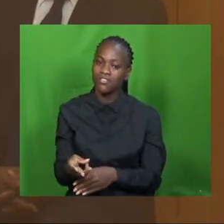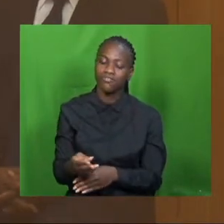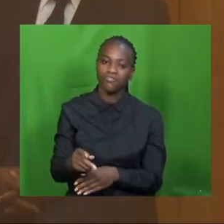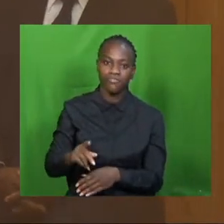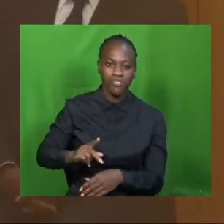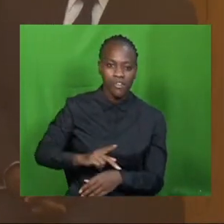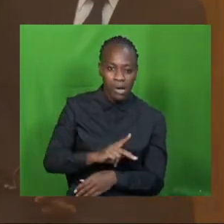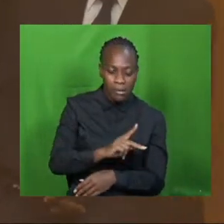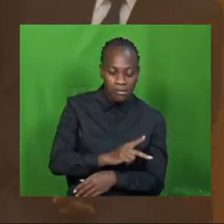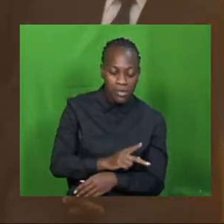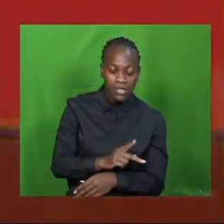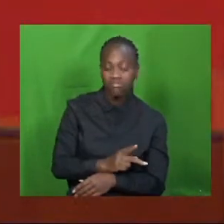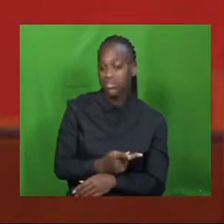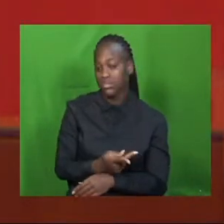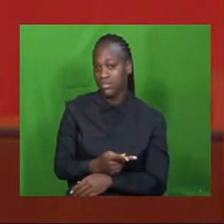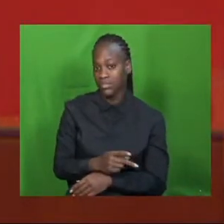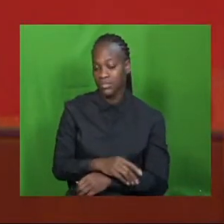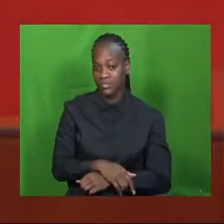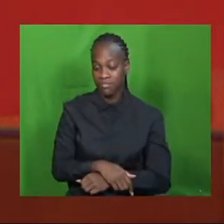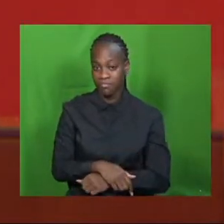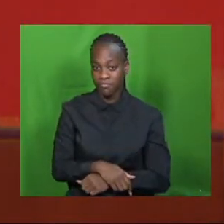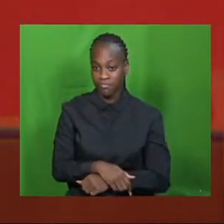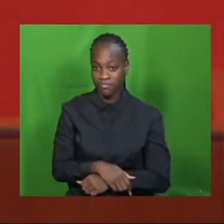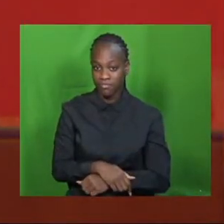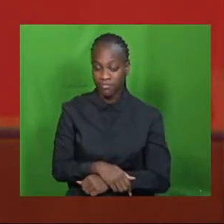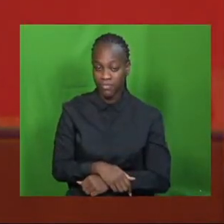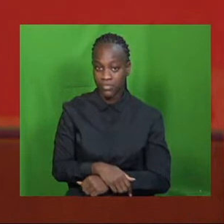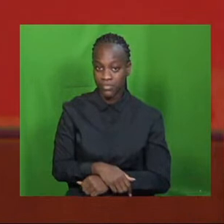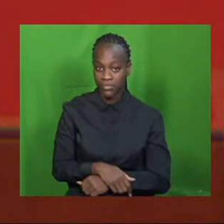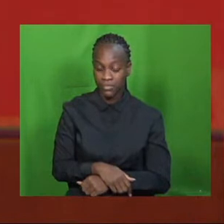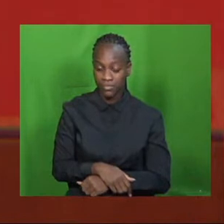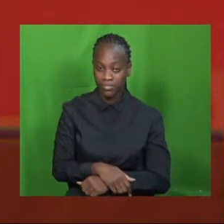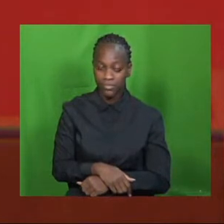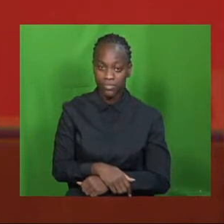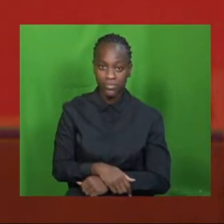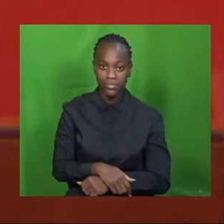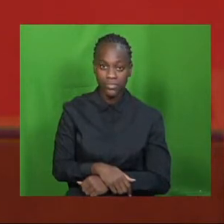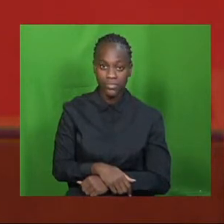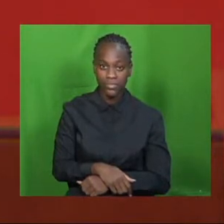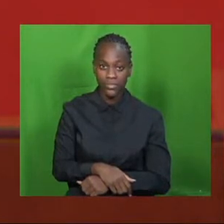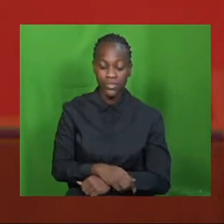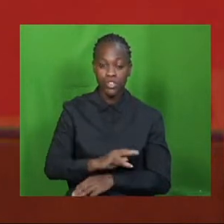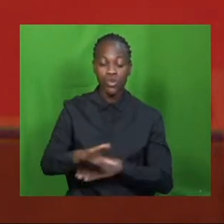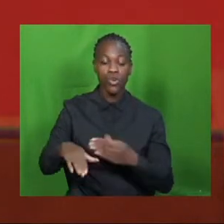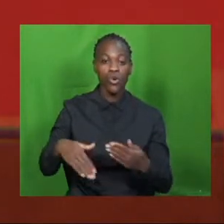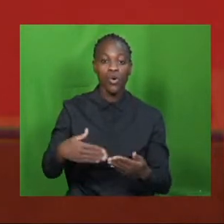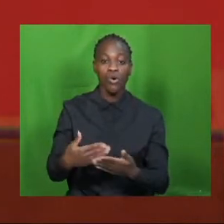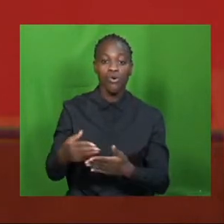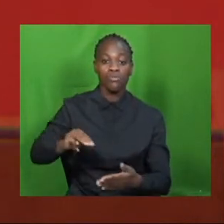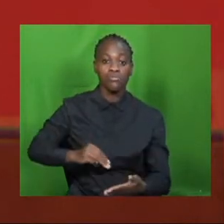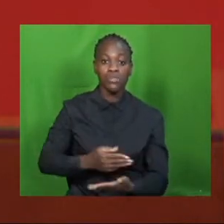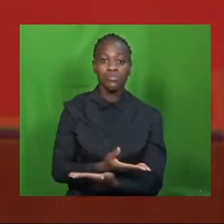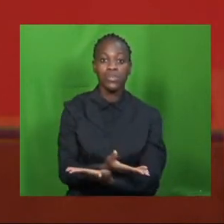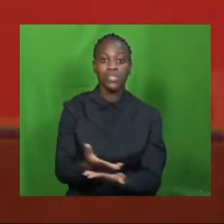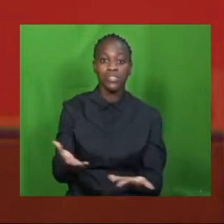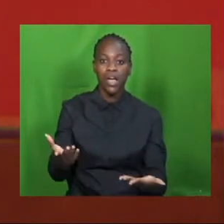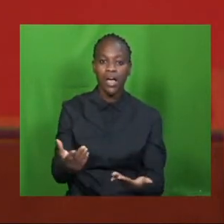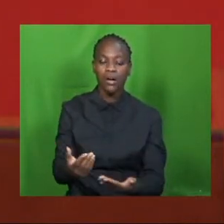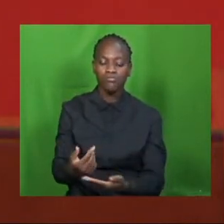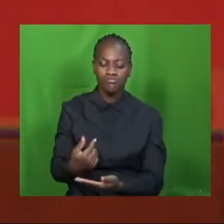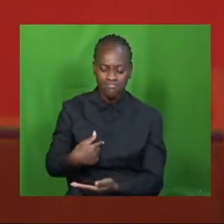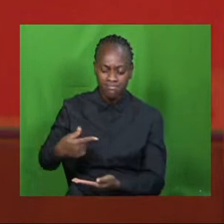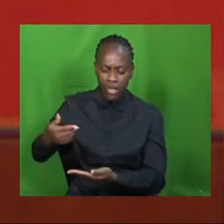salaries, allowances, and conditions of service for members and staff of the Parliament of